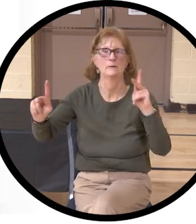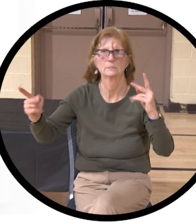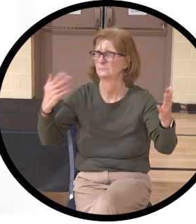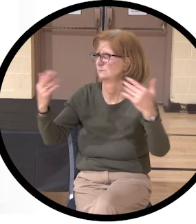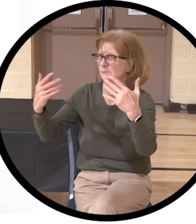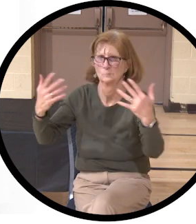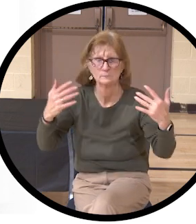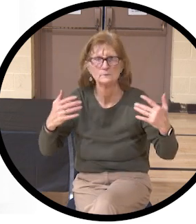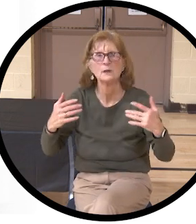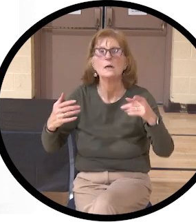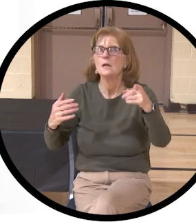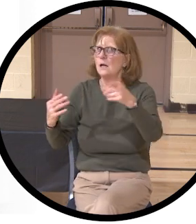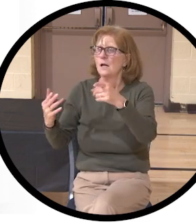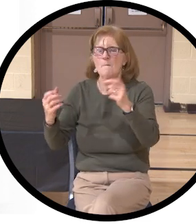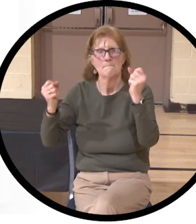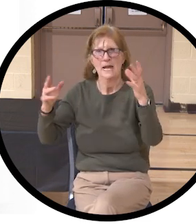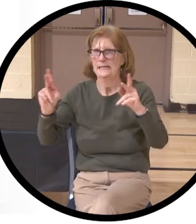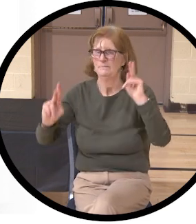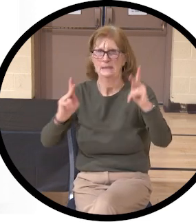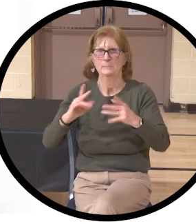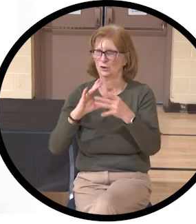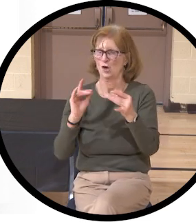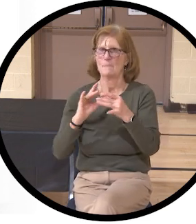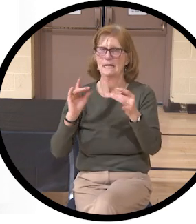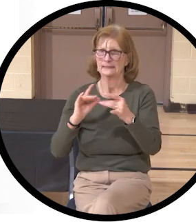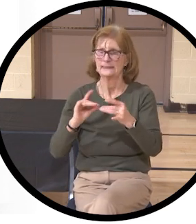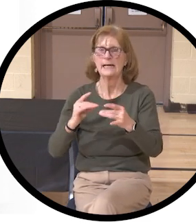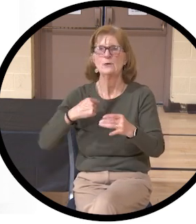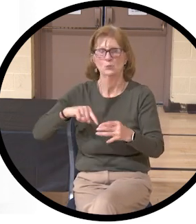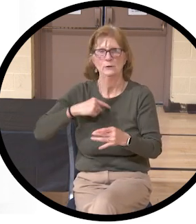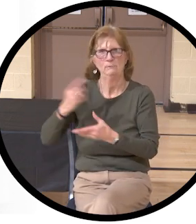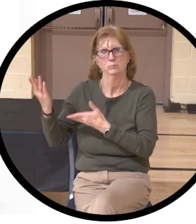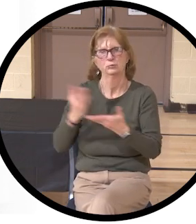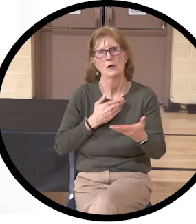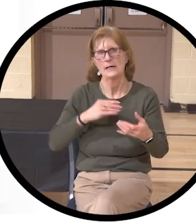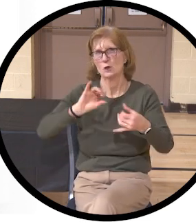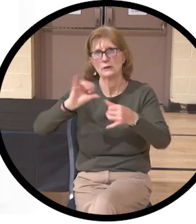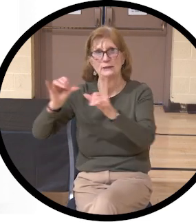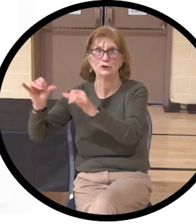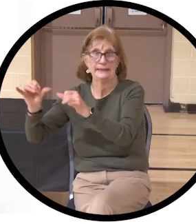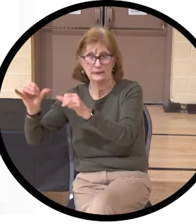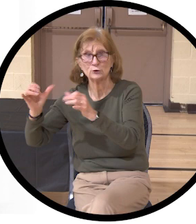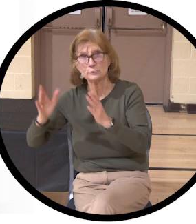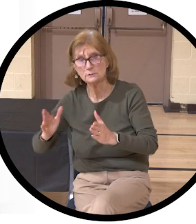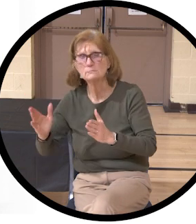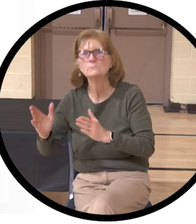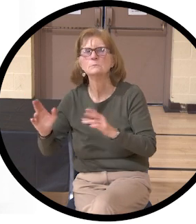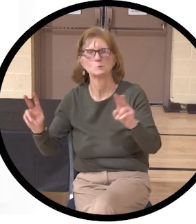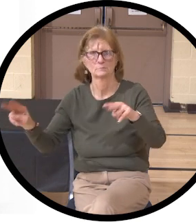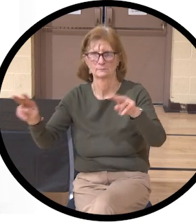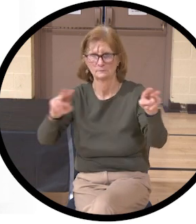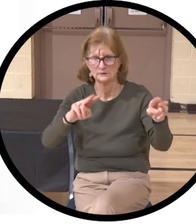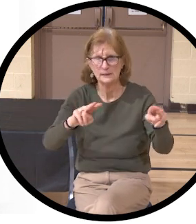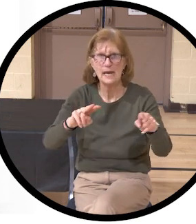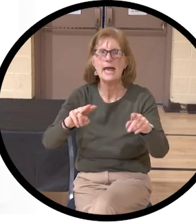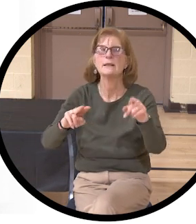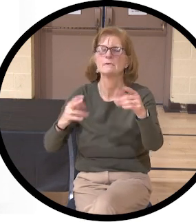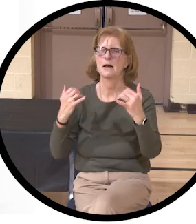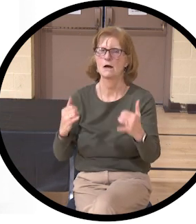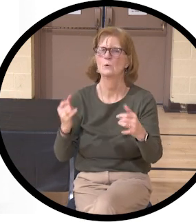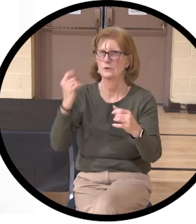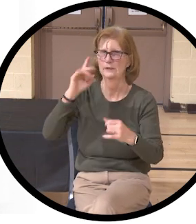the other traffic engineers went to and I did multiple field views here, and we understand why